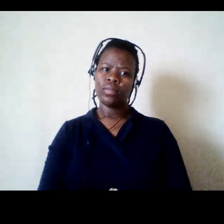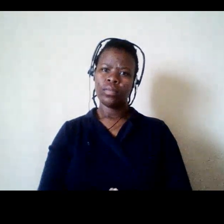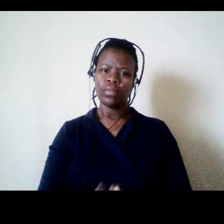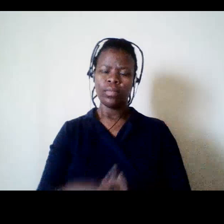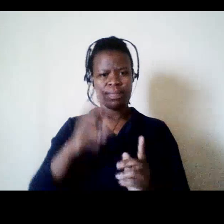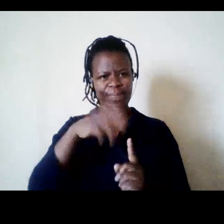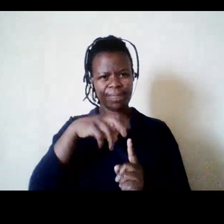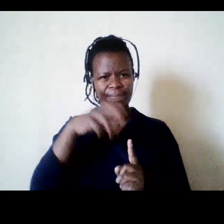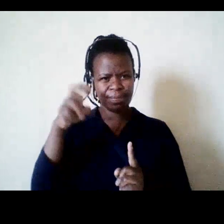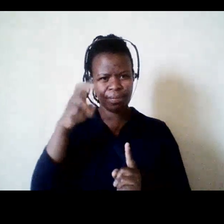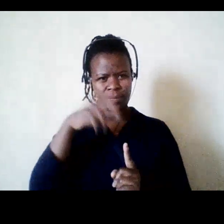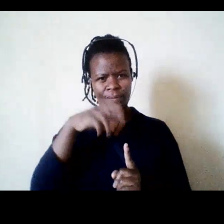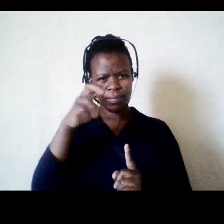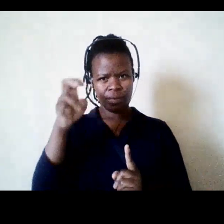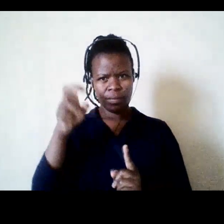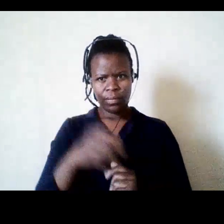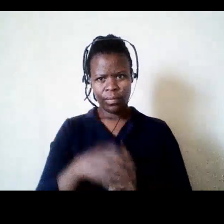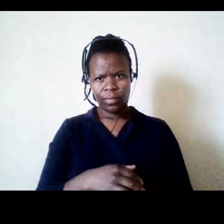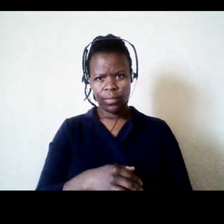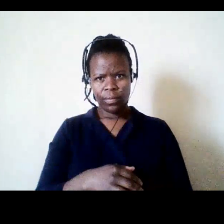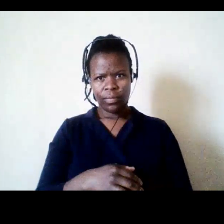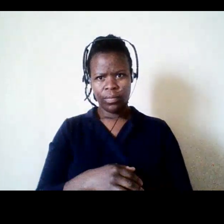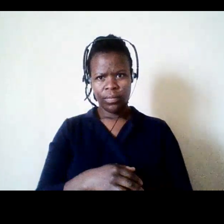the statements are being made like,